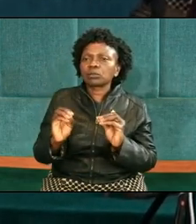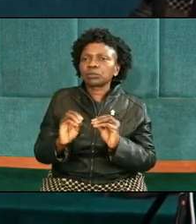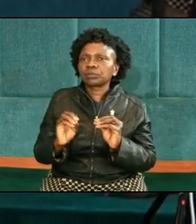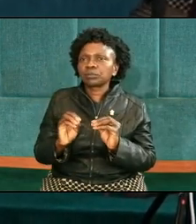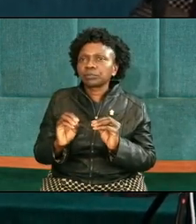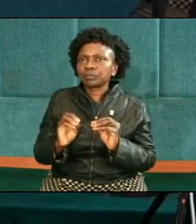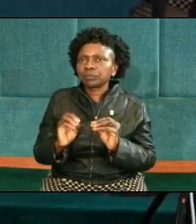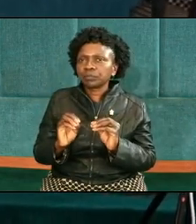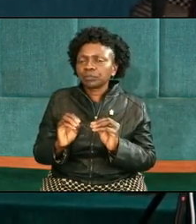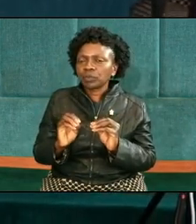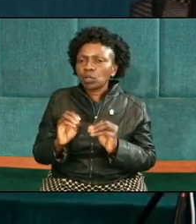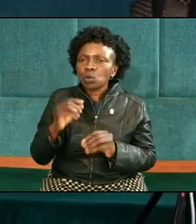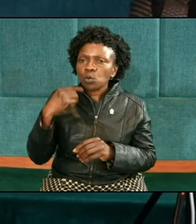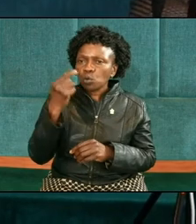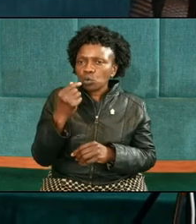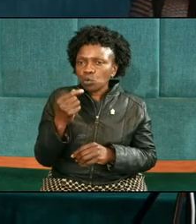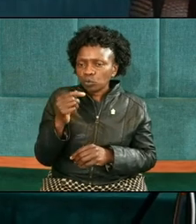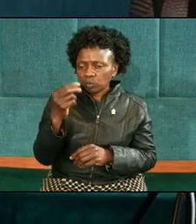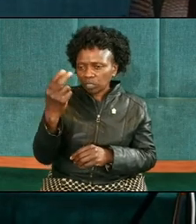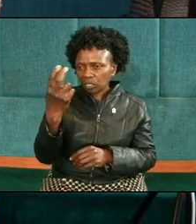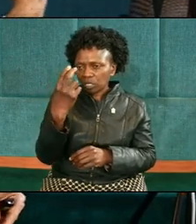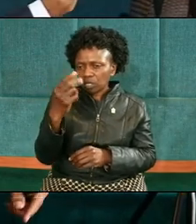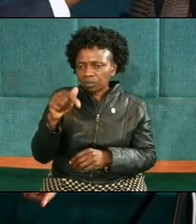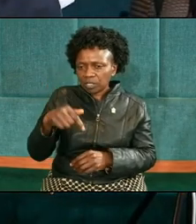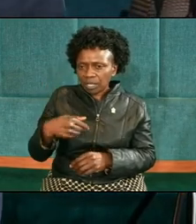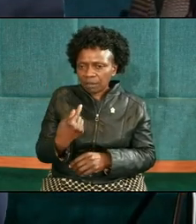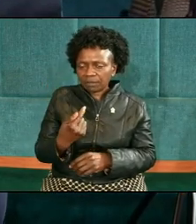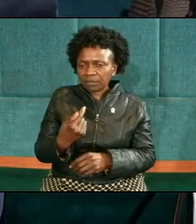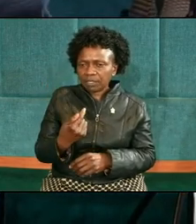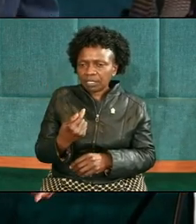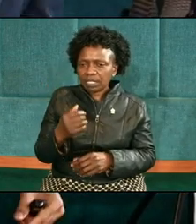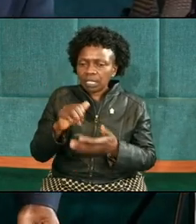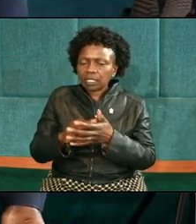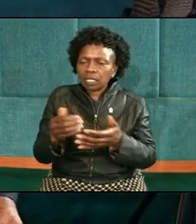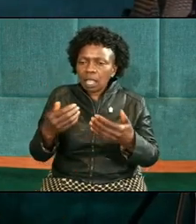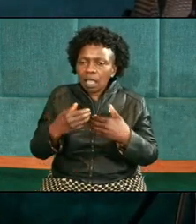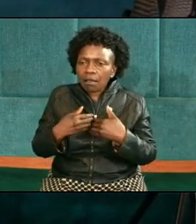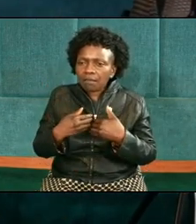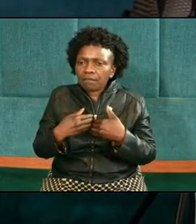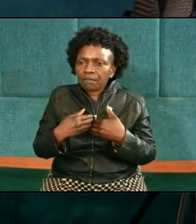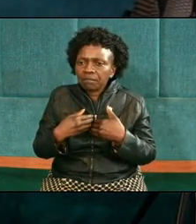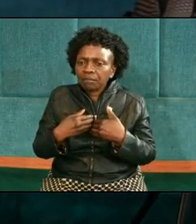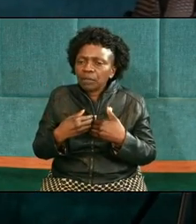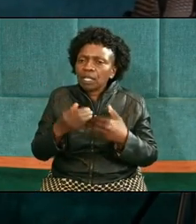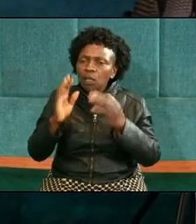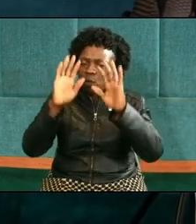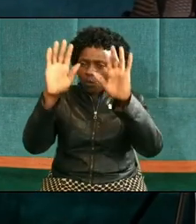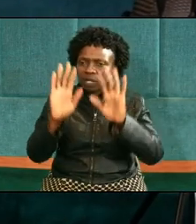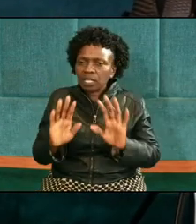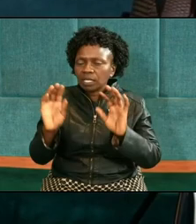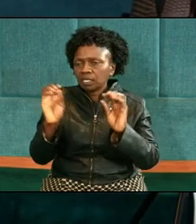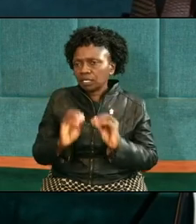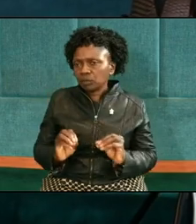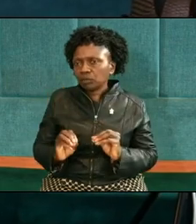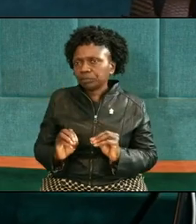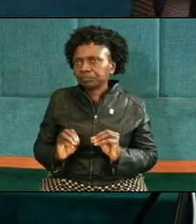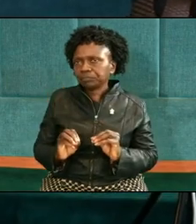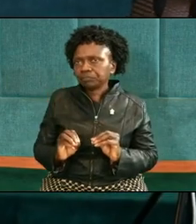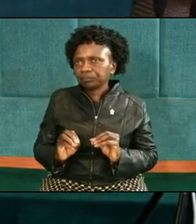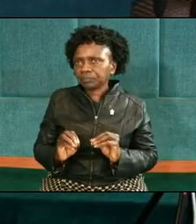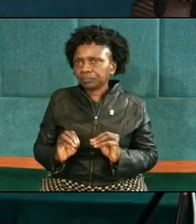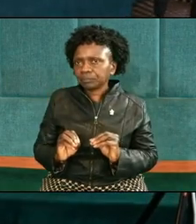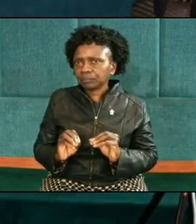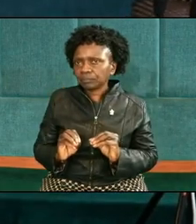see themselves as of no use because their impediments are so